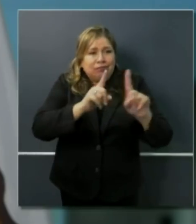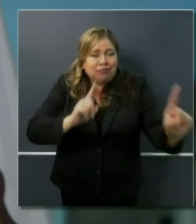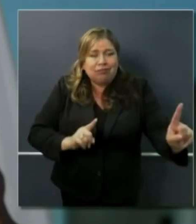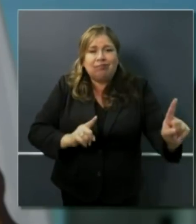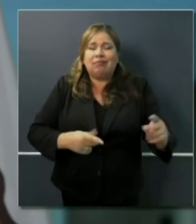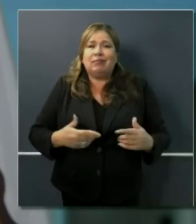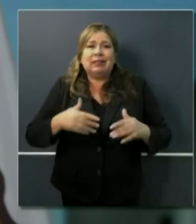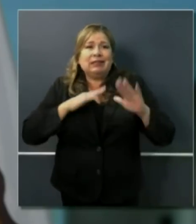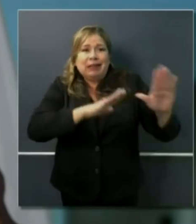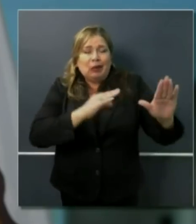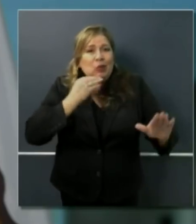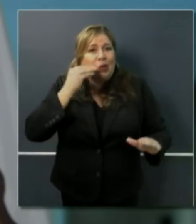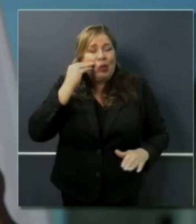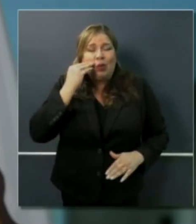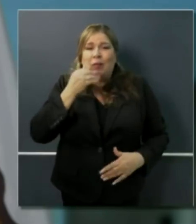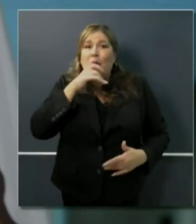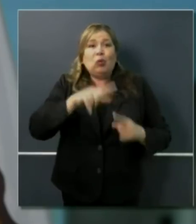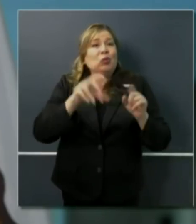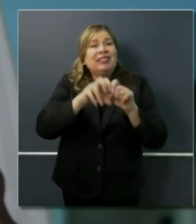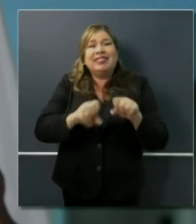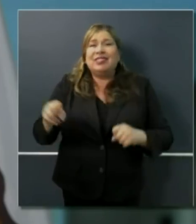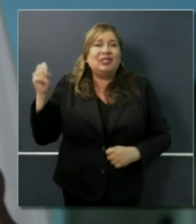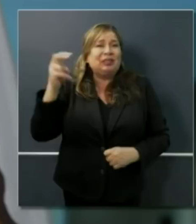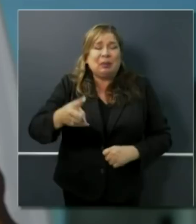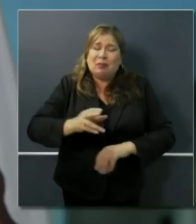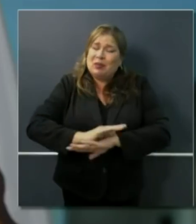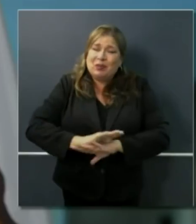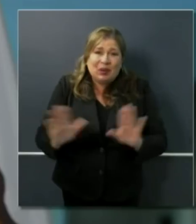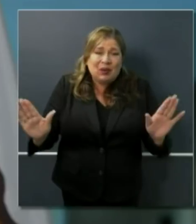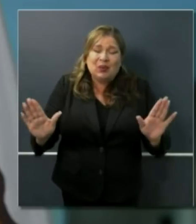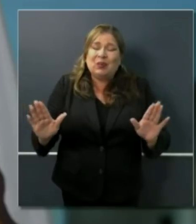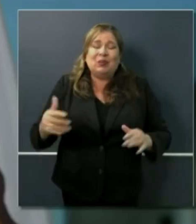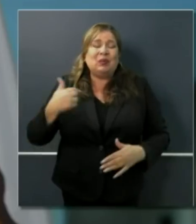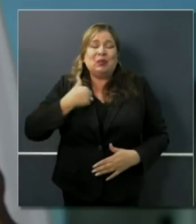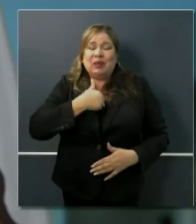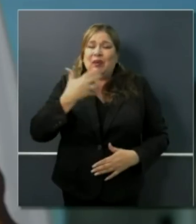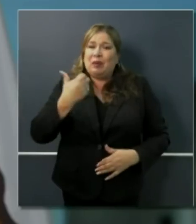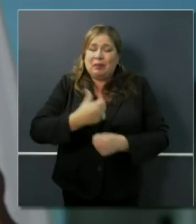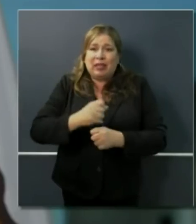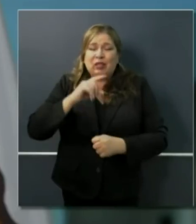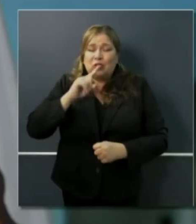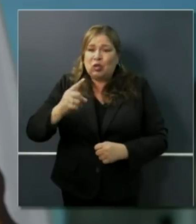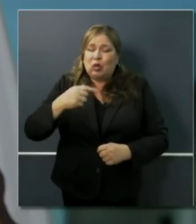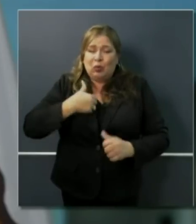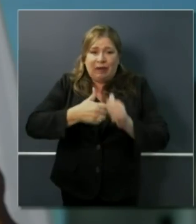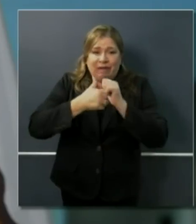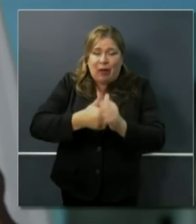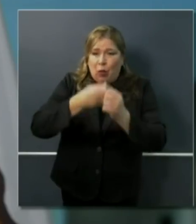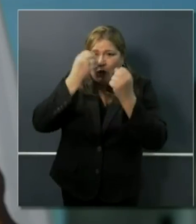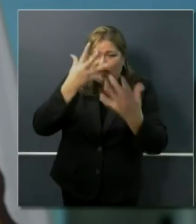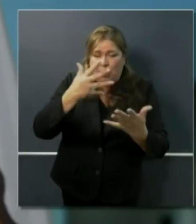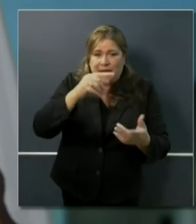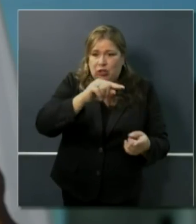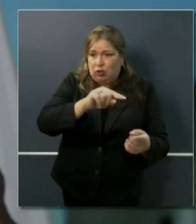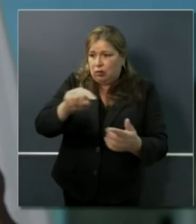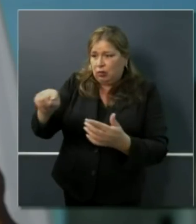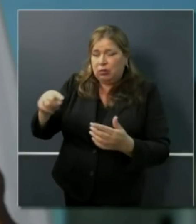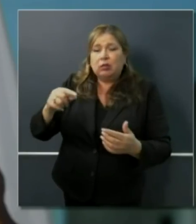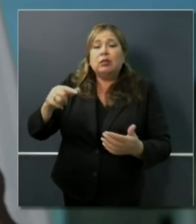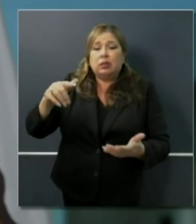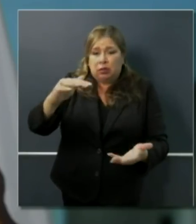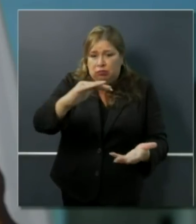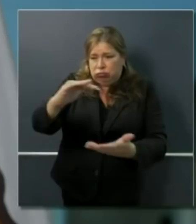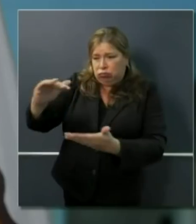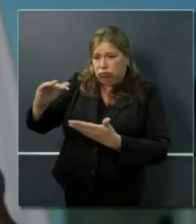the plug too early. And no, we won't do that to the extent we're guided by these principles and we truly hold the